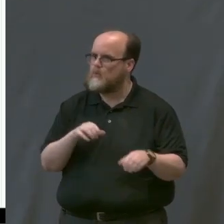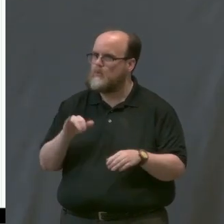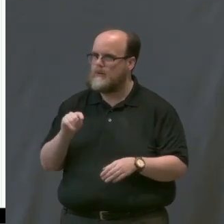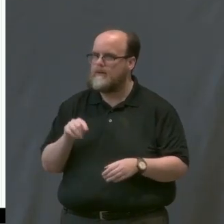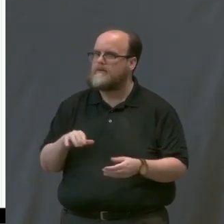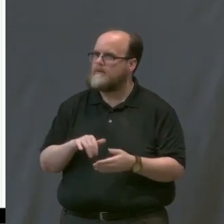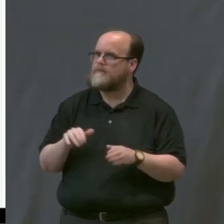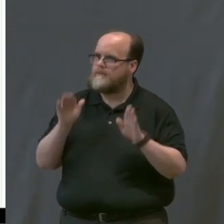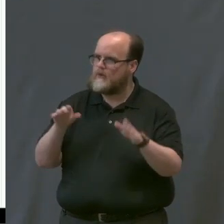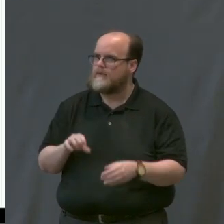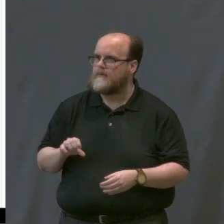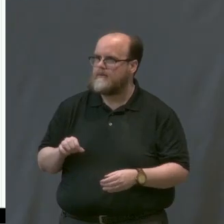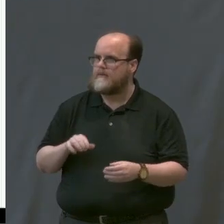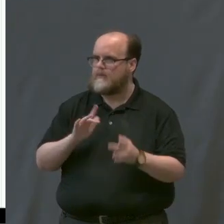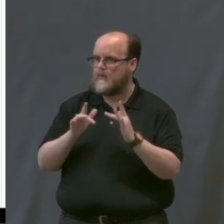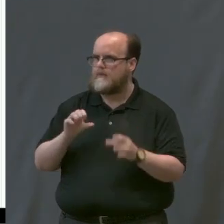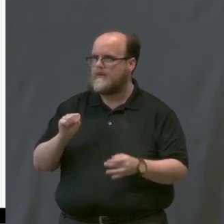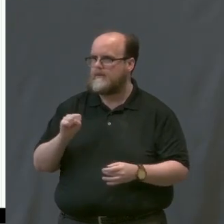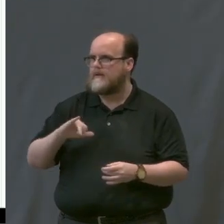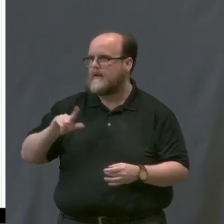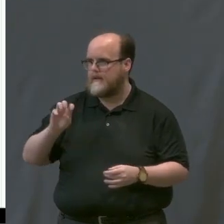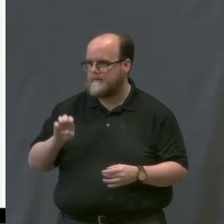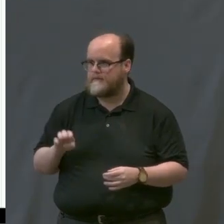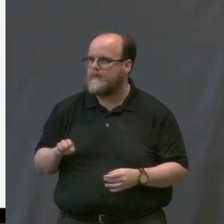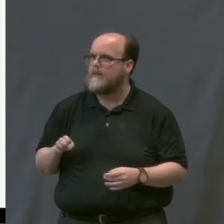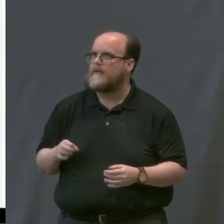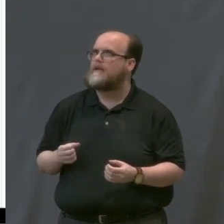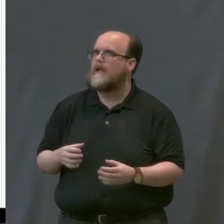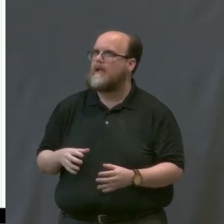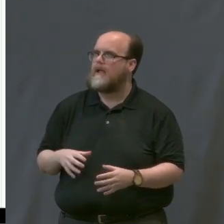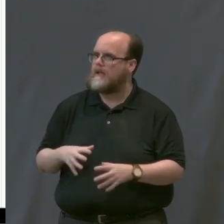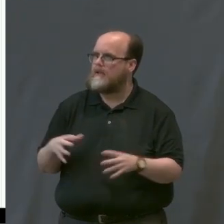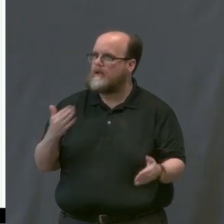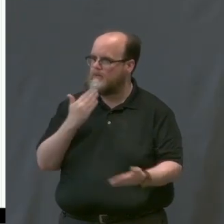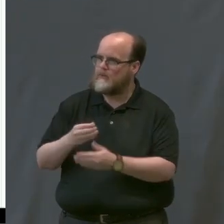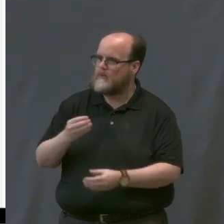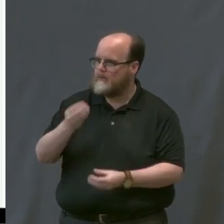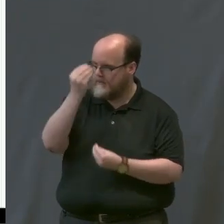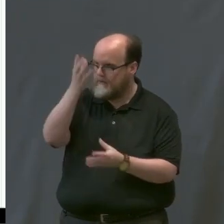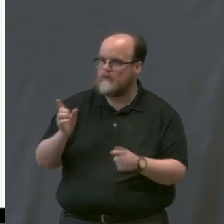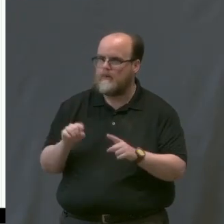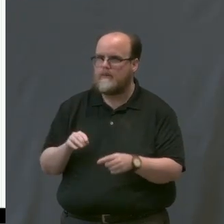incredible site. Lots of good cross-referencing, lots of good information. If you go